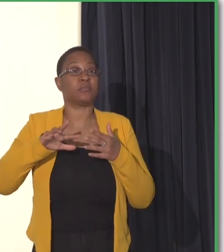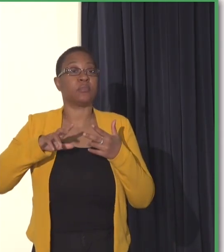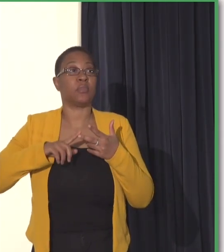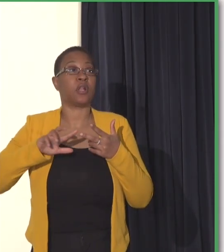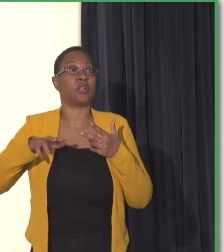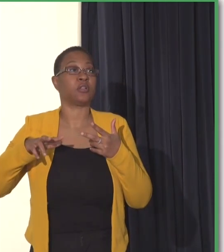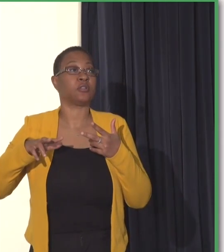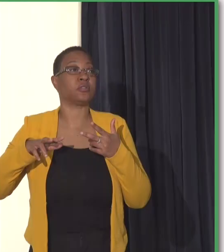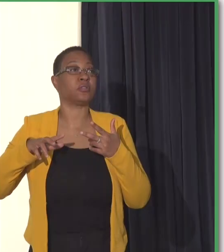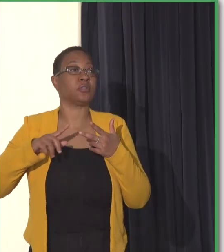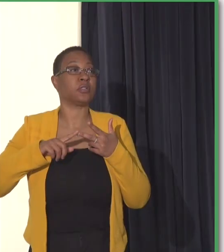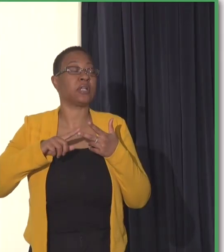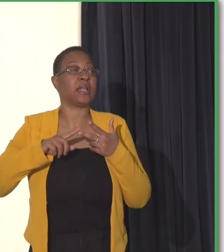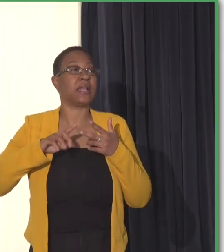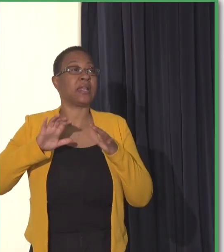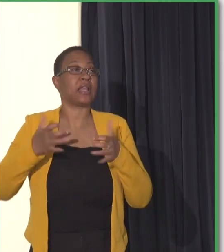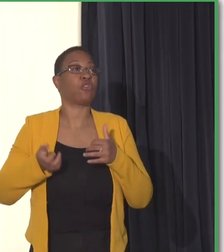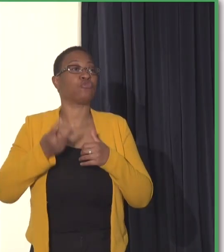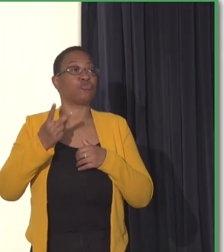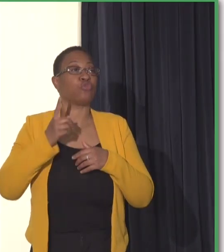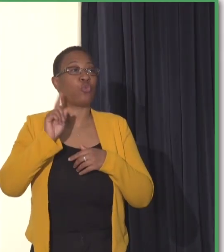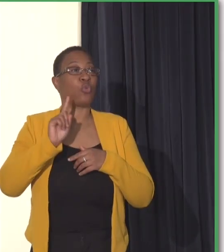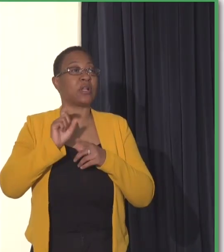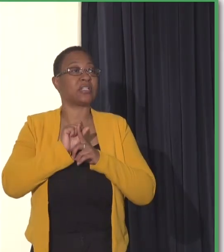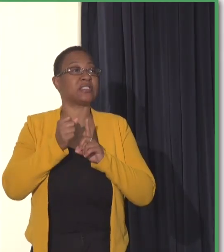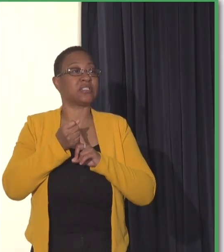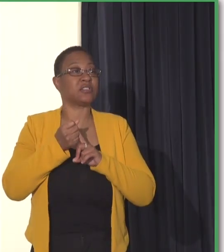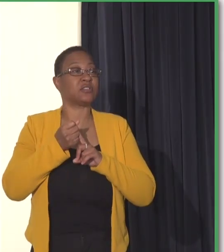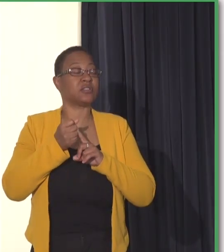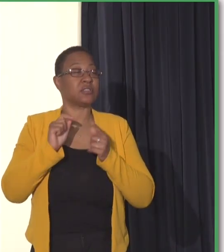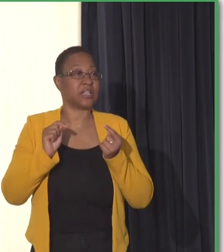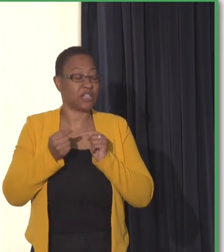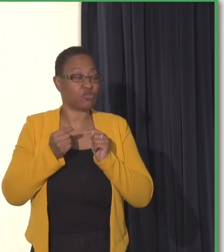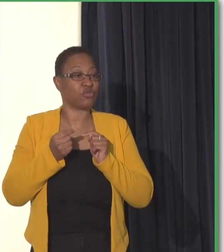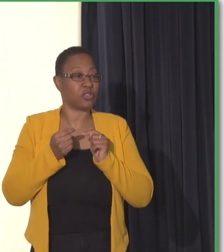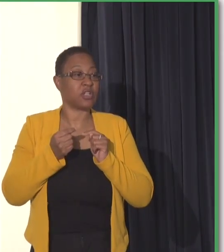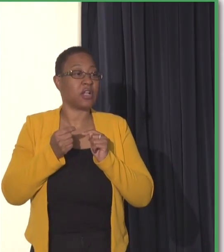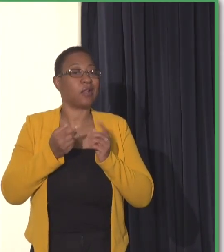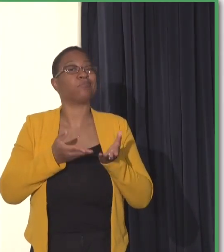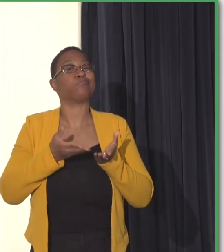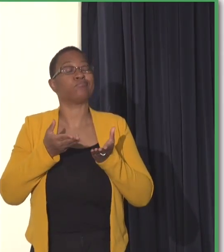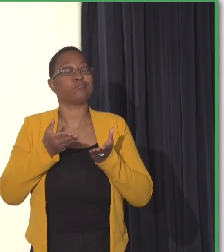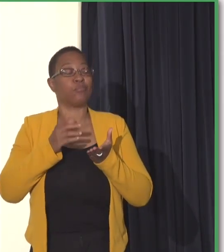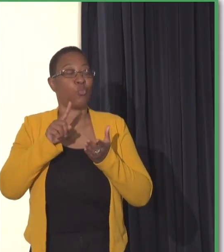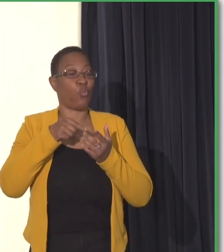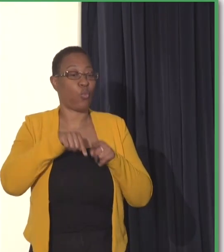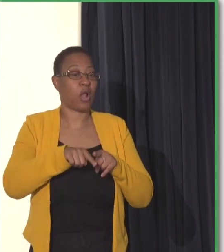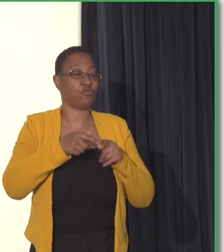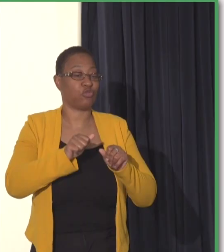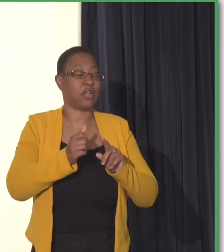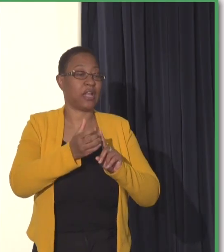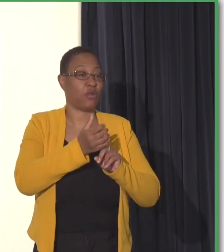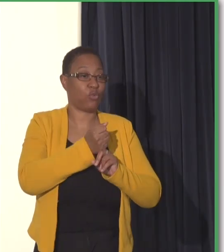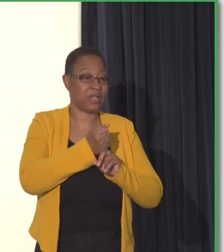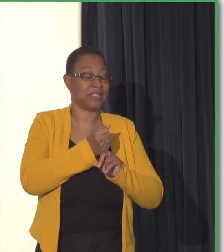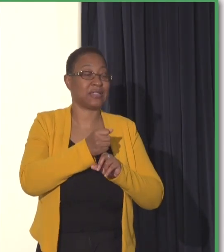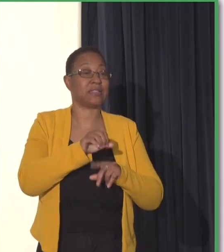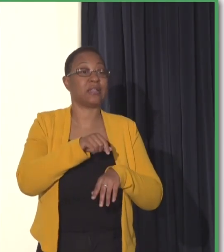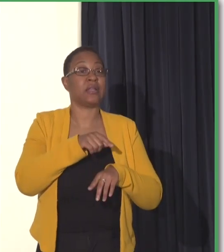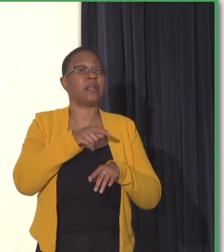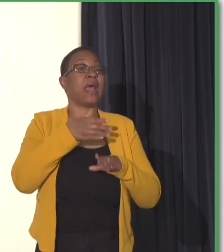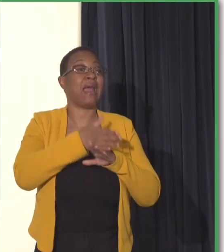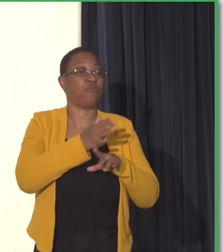incidents where there's an injury in the course of taking a person into custody or after they're in custody